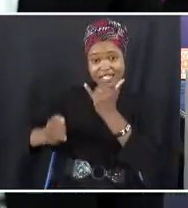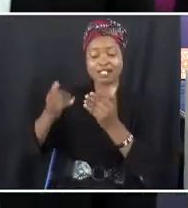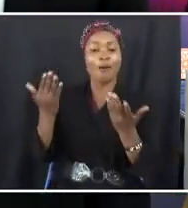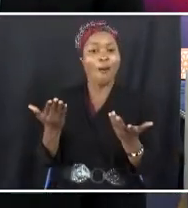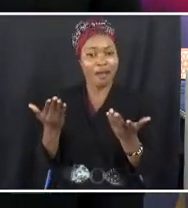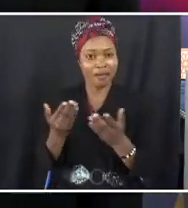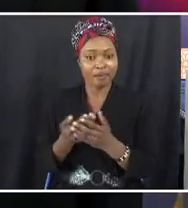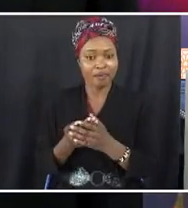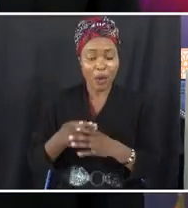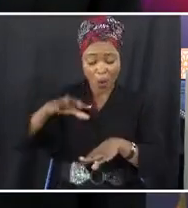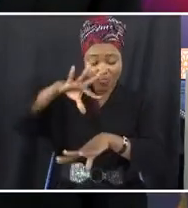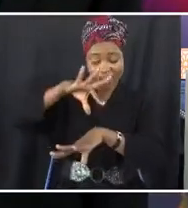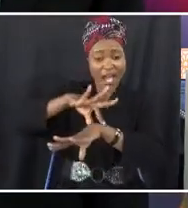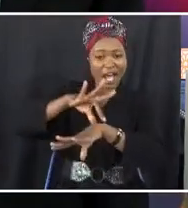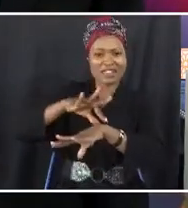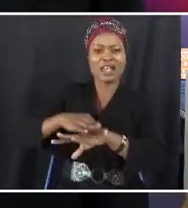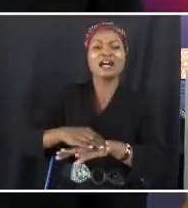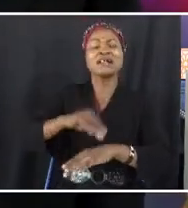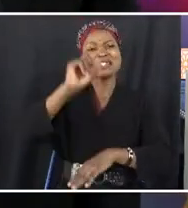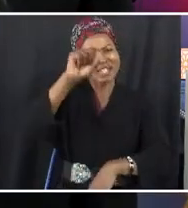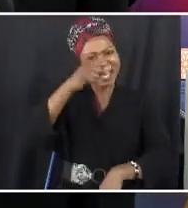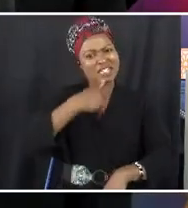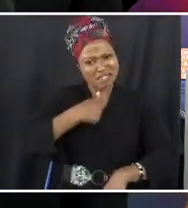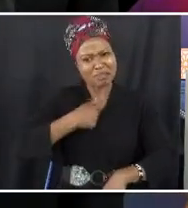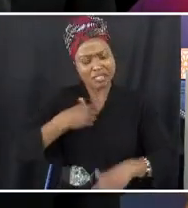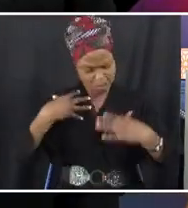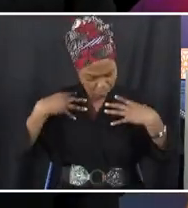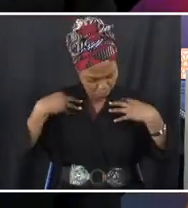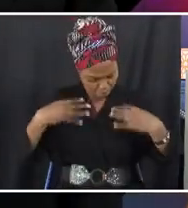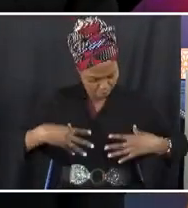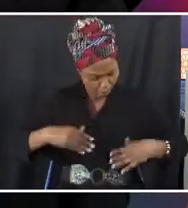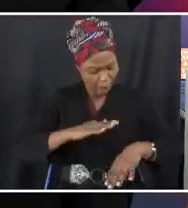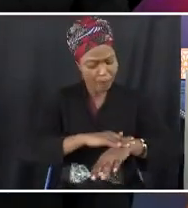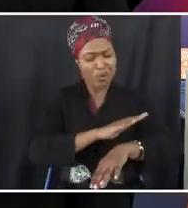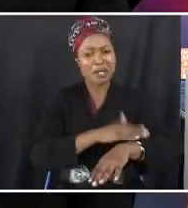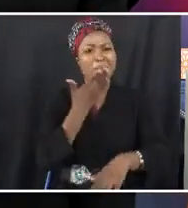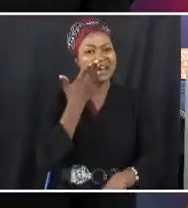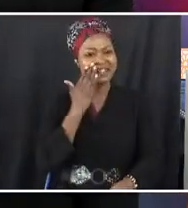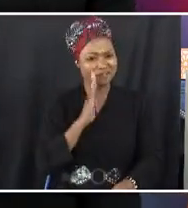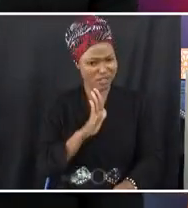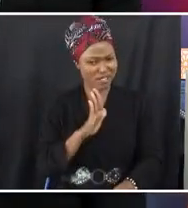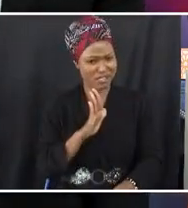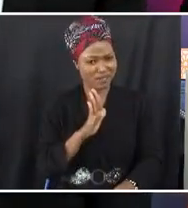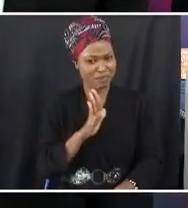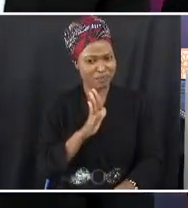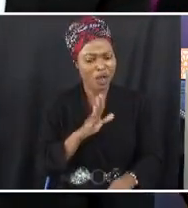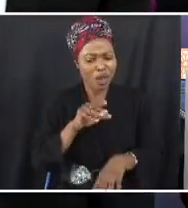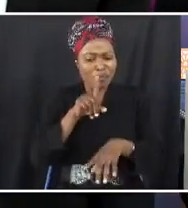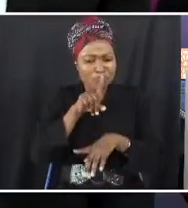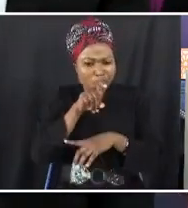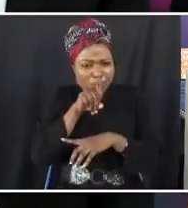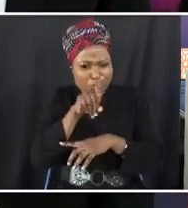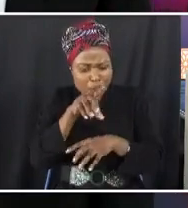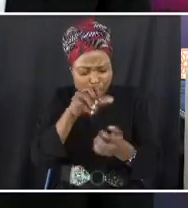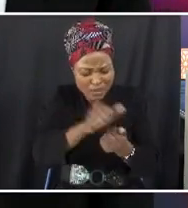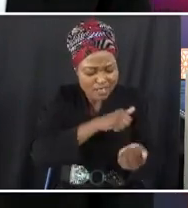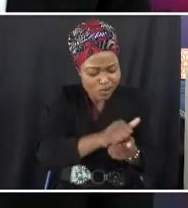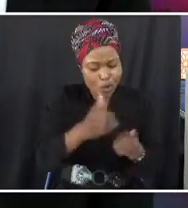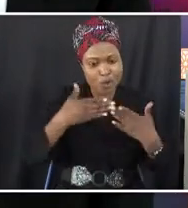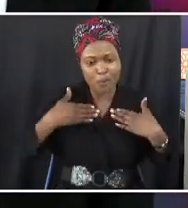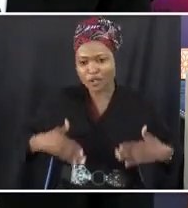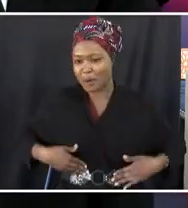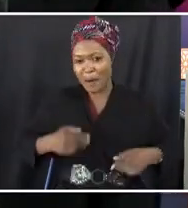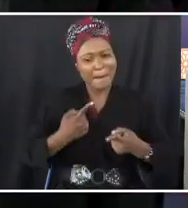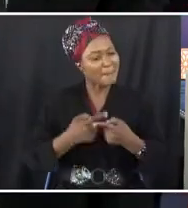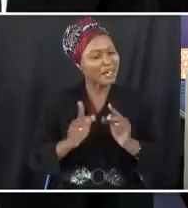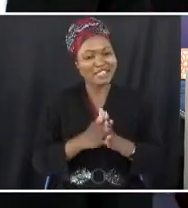earth. And though after my skin my worms destroy this body, yet